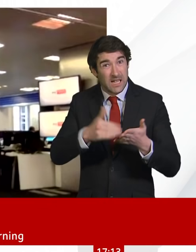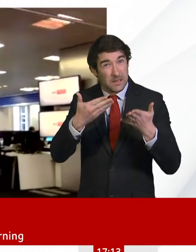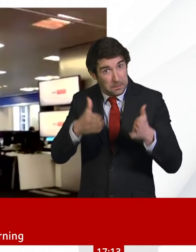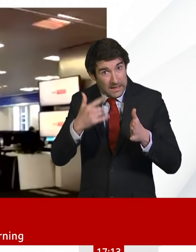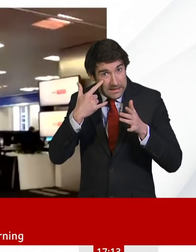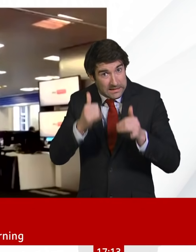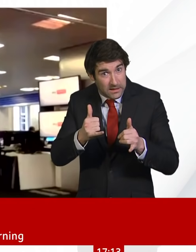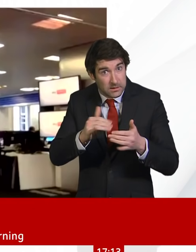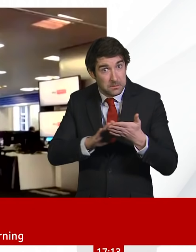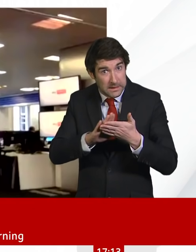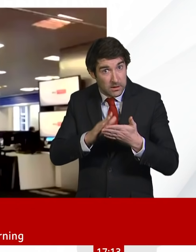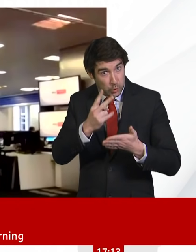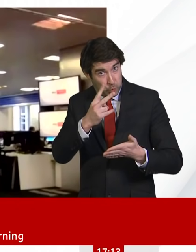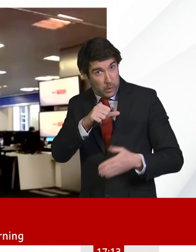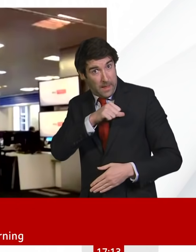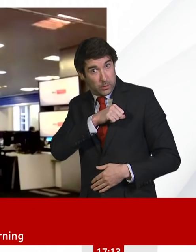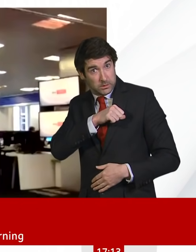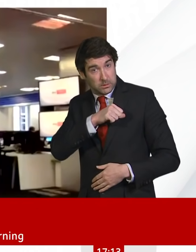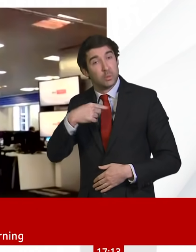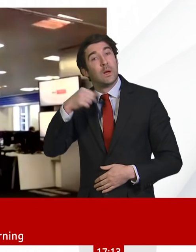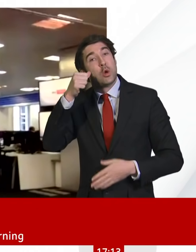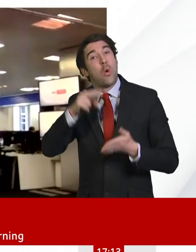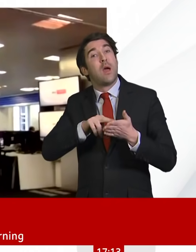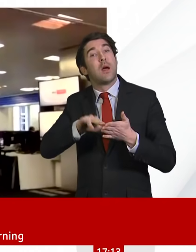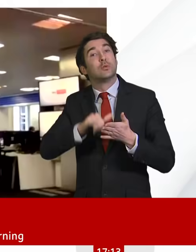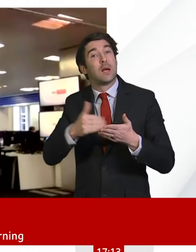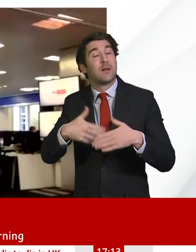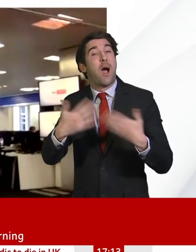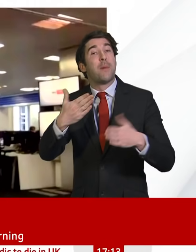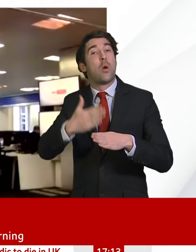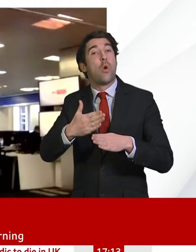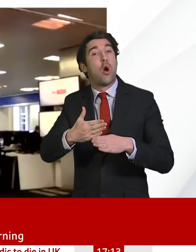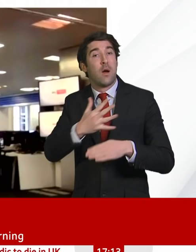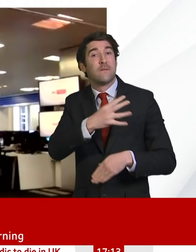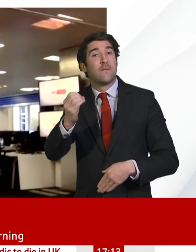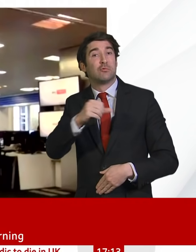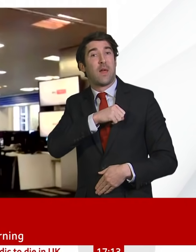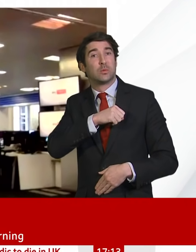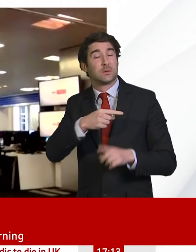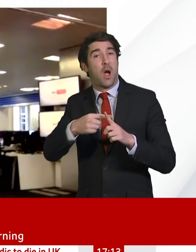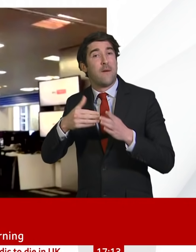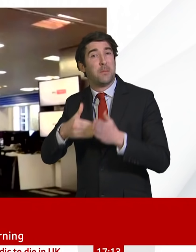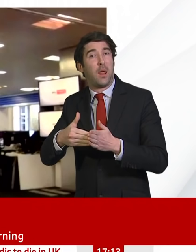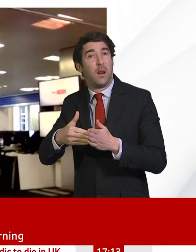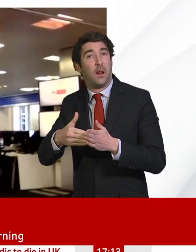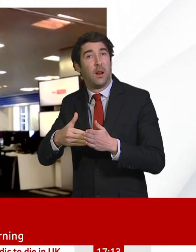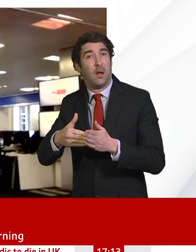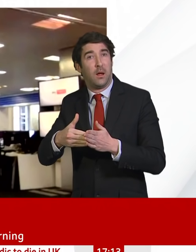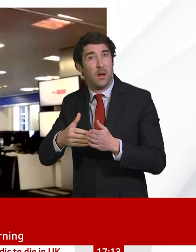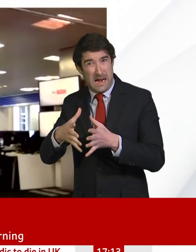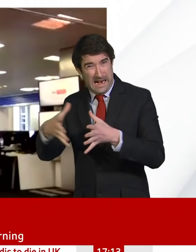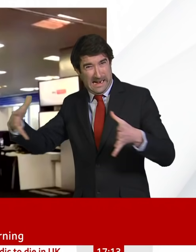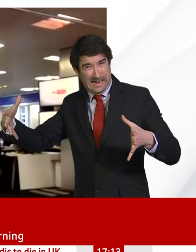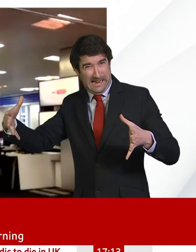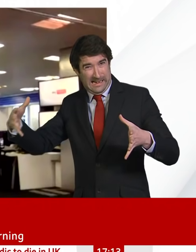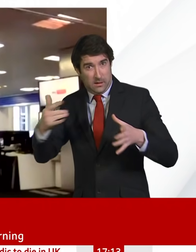that out of 500,000 frontline NHS workers? And how are you intending to scale that up? And if I may, to the Secretary of State, the Prime Minister